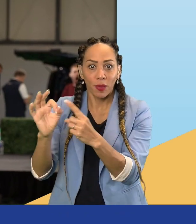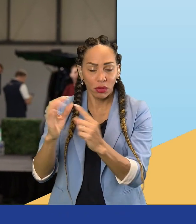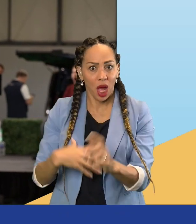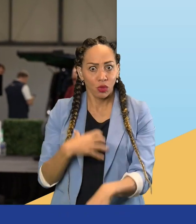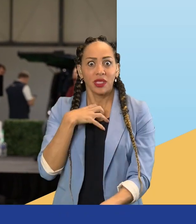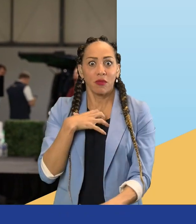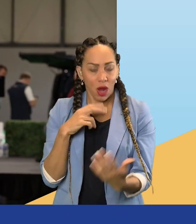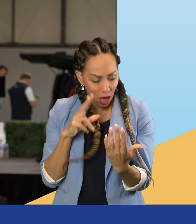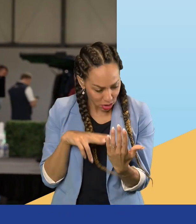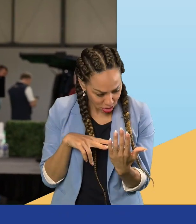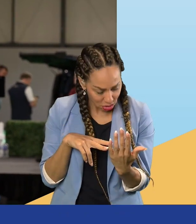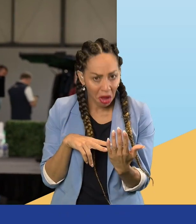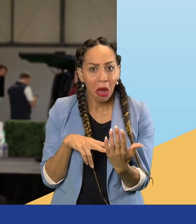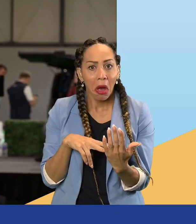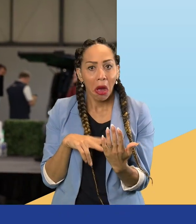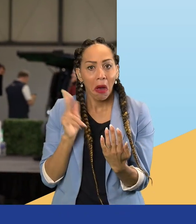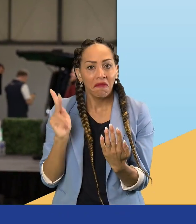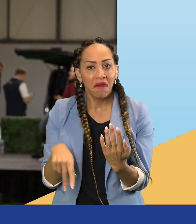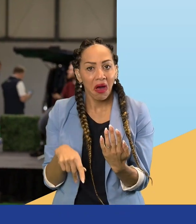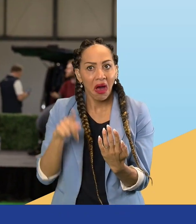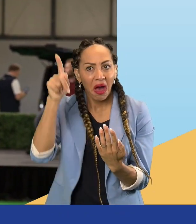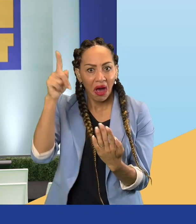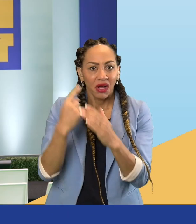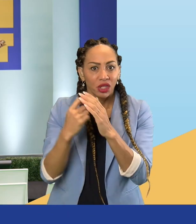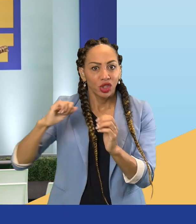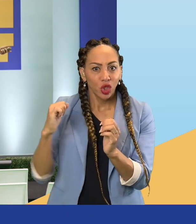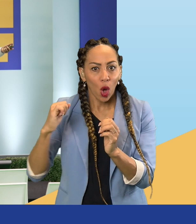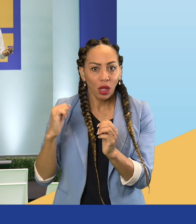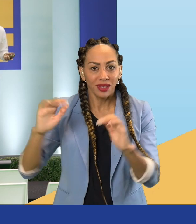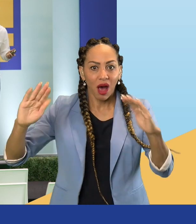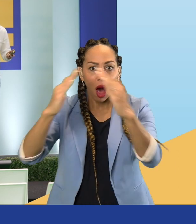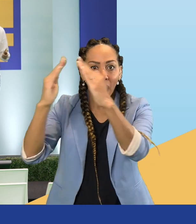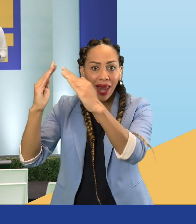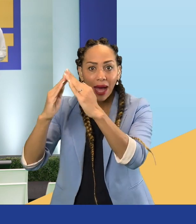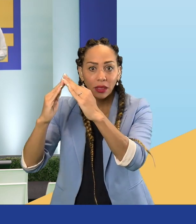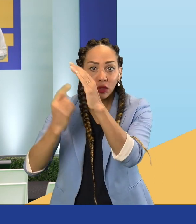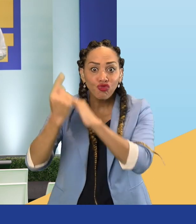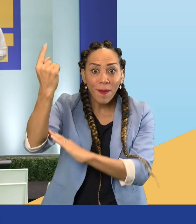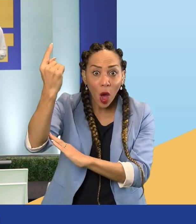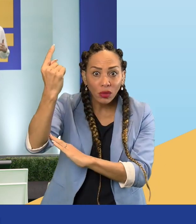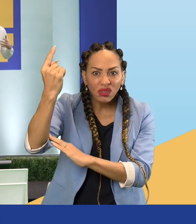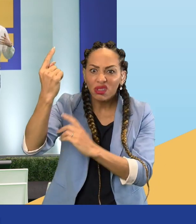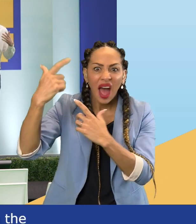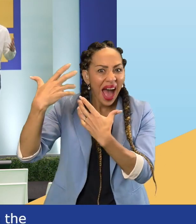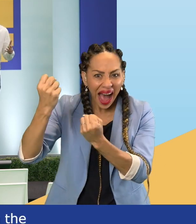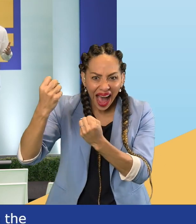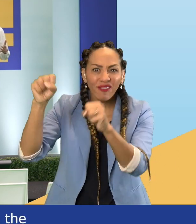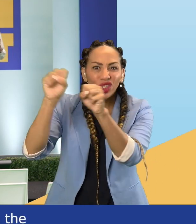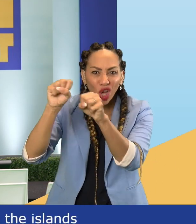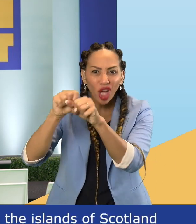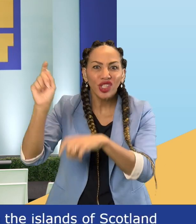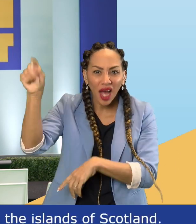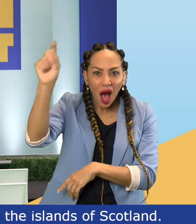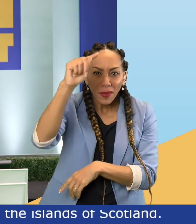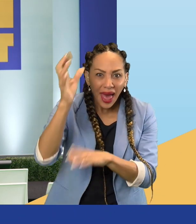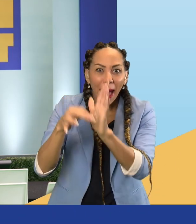but it just proved that even in a remote part of the country, the charging network is getting so much better. So I would just encourage you, if you're